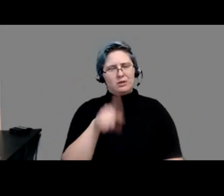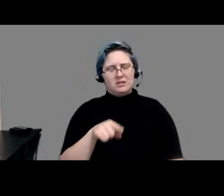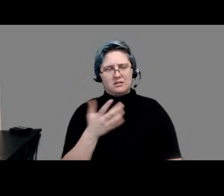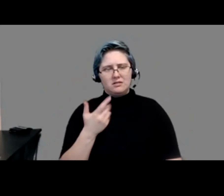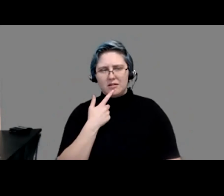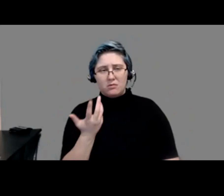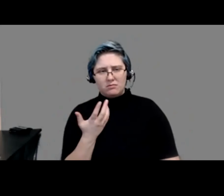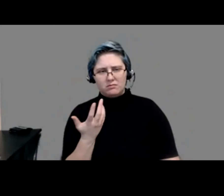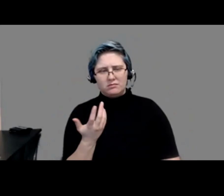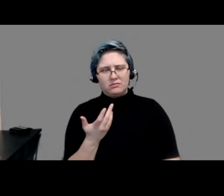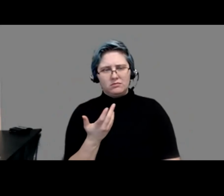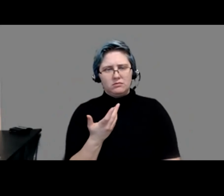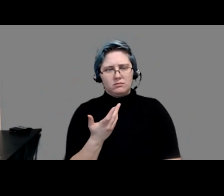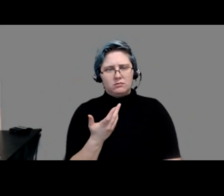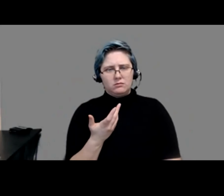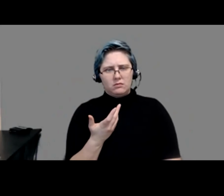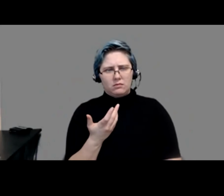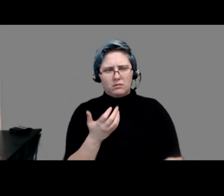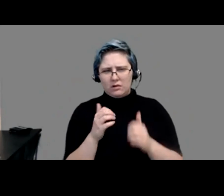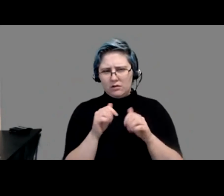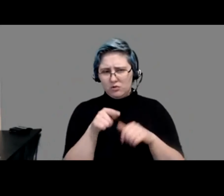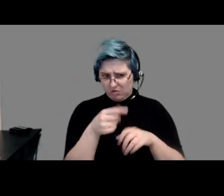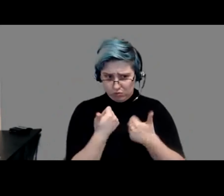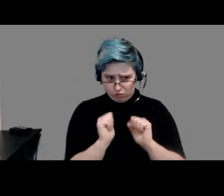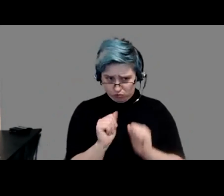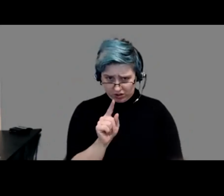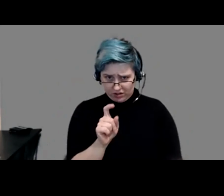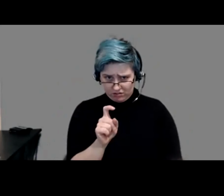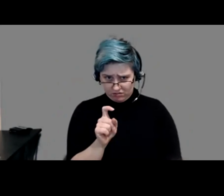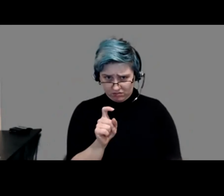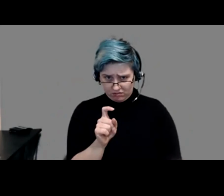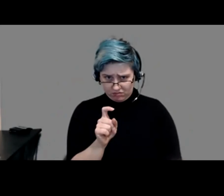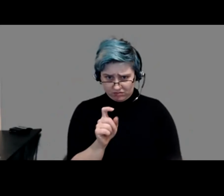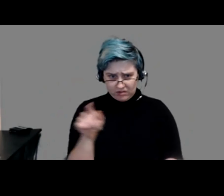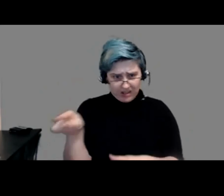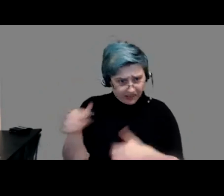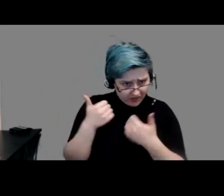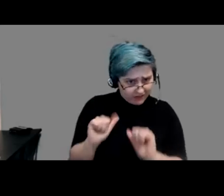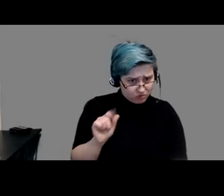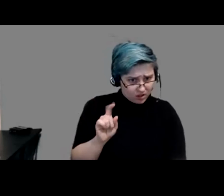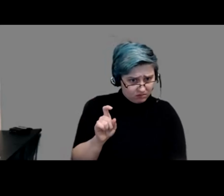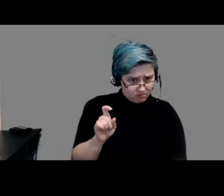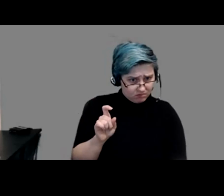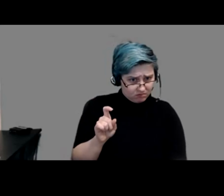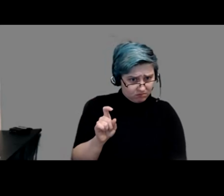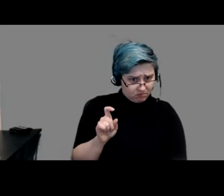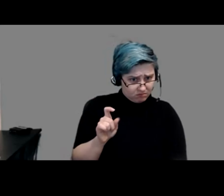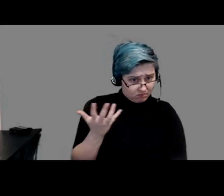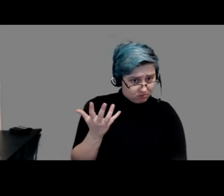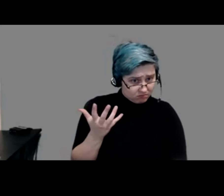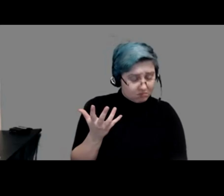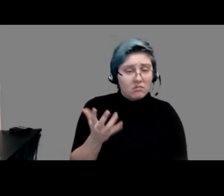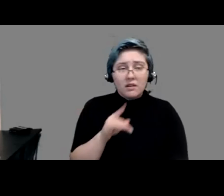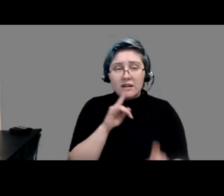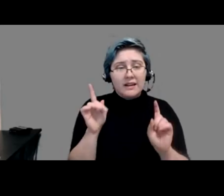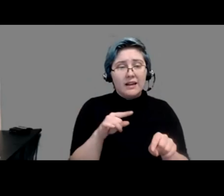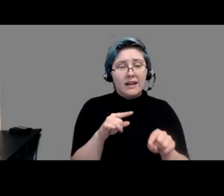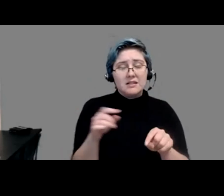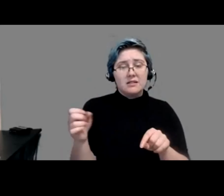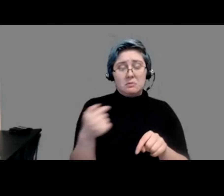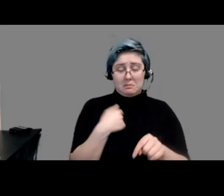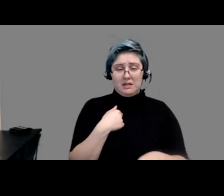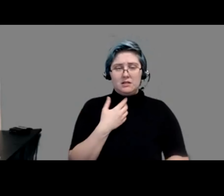is, have you ever tried it? Have they ever tried it? The answer back to